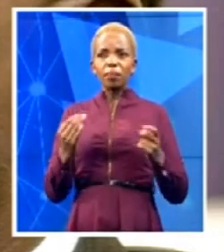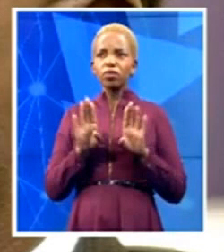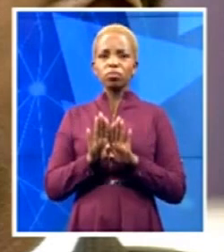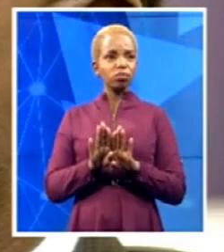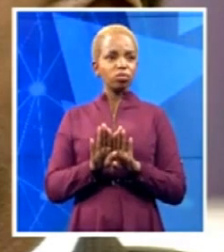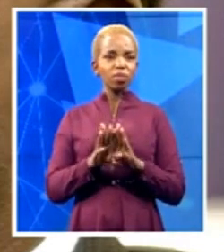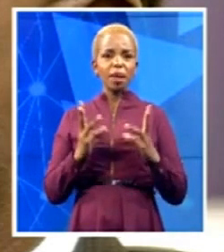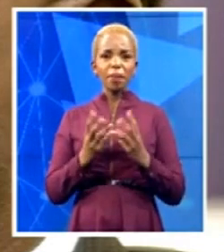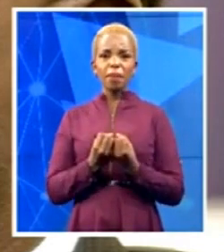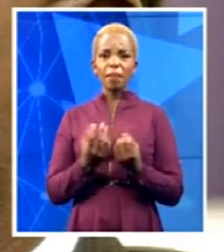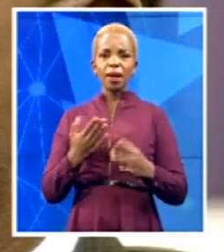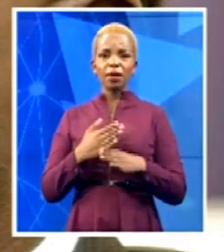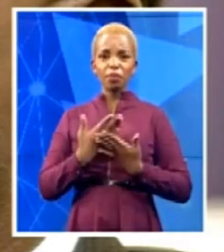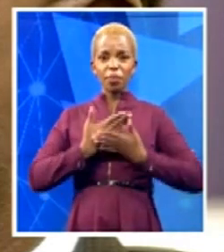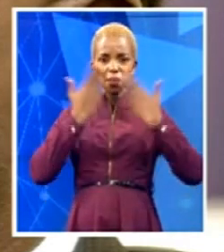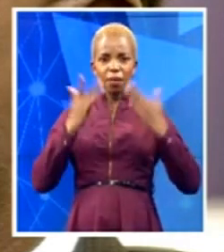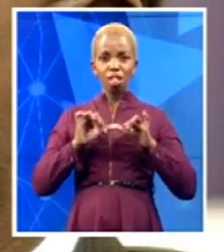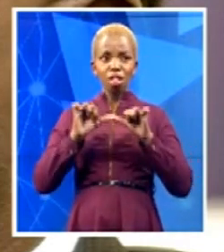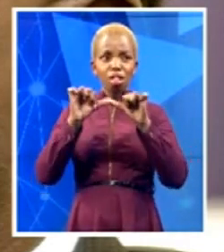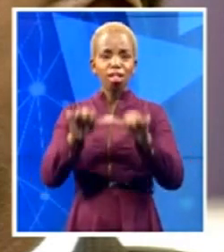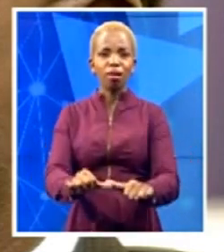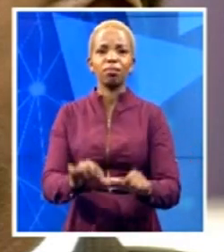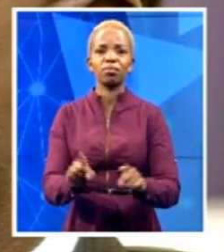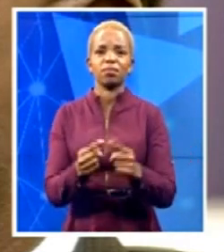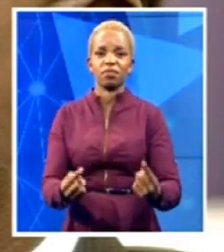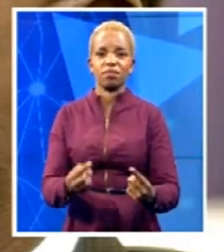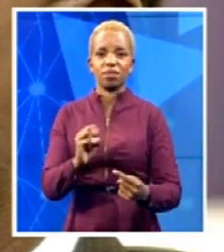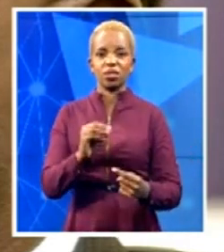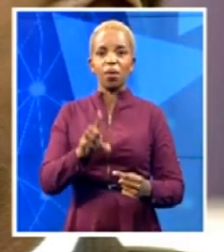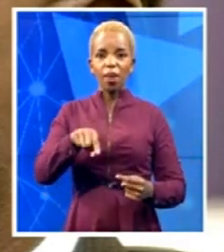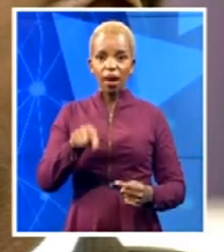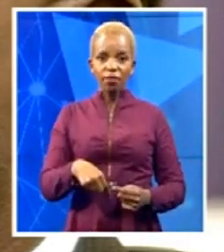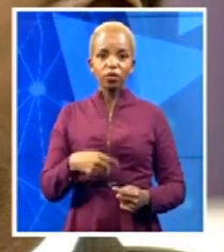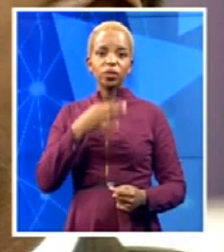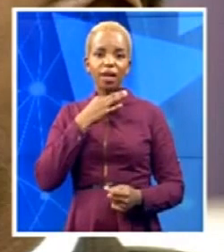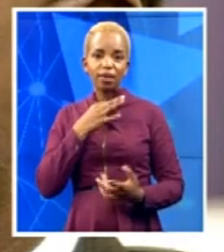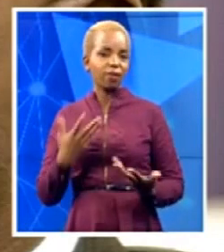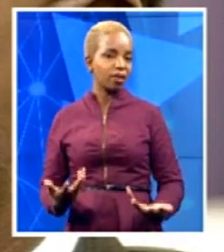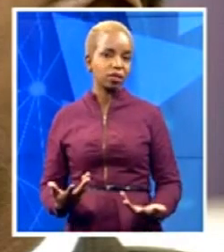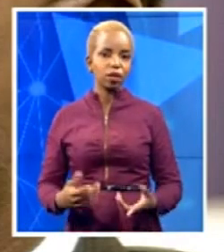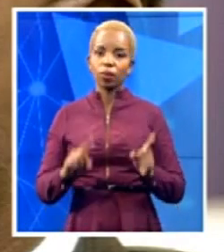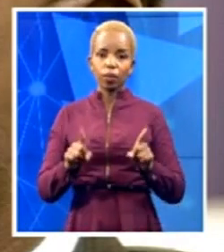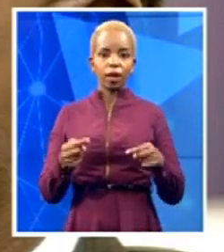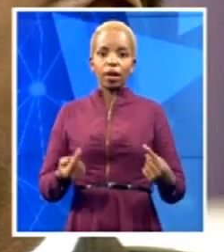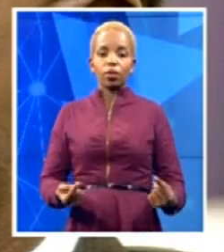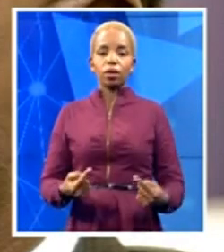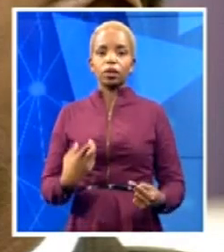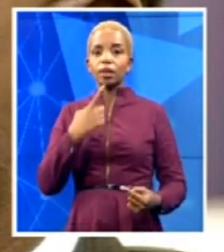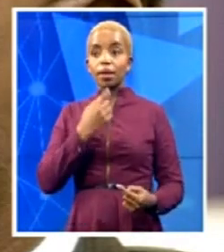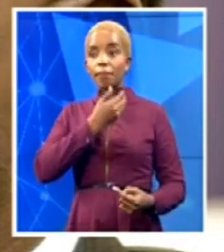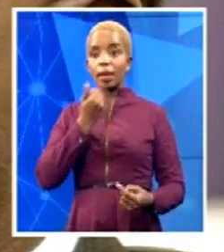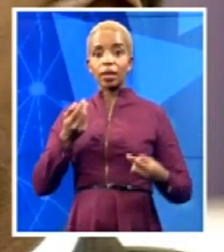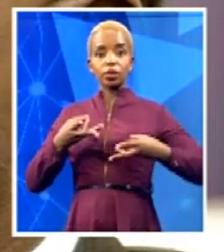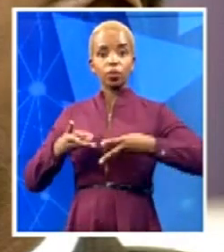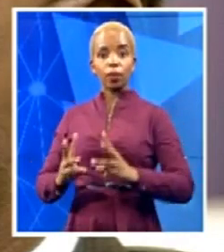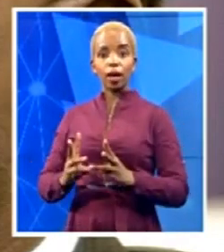things without sacrificing the one. We can't say let's work while you're going to cause an aggravated situation of the pandemic and cause